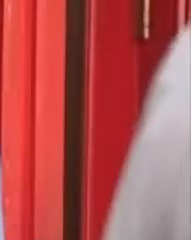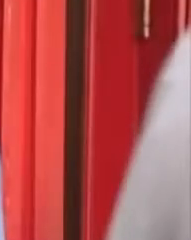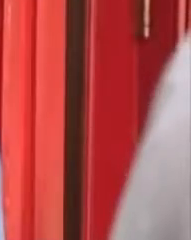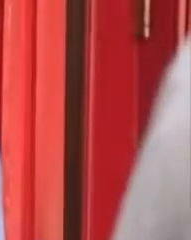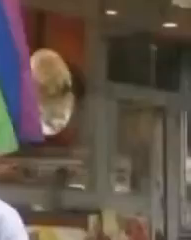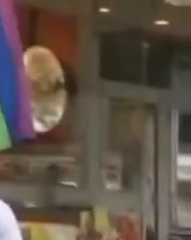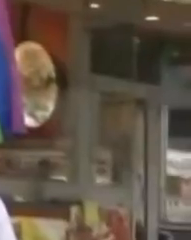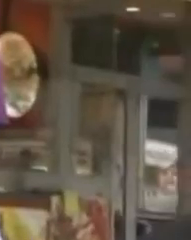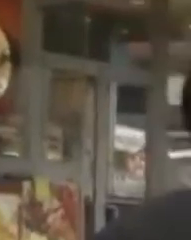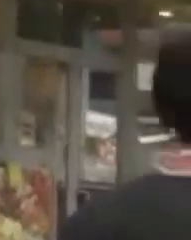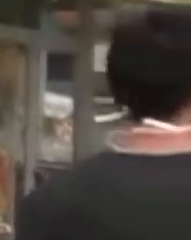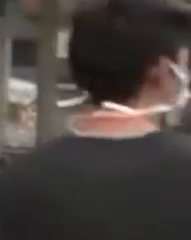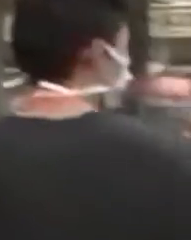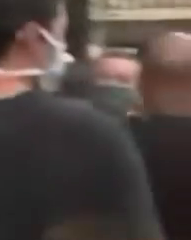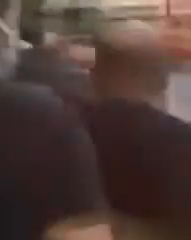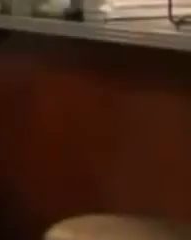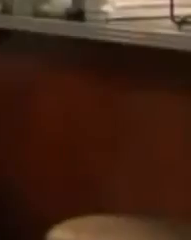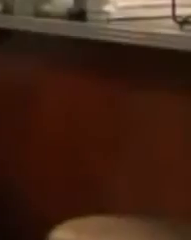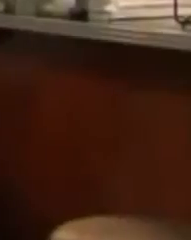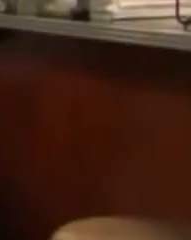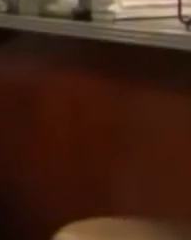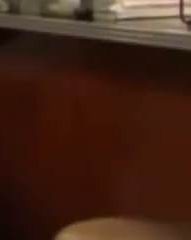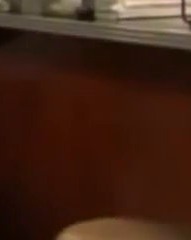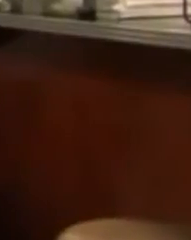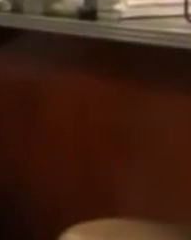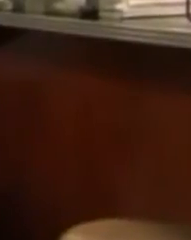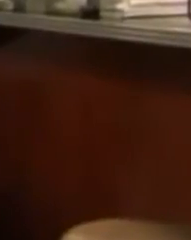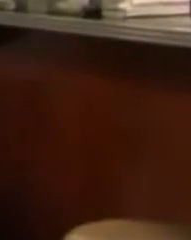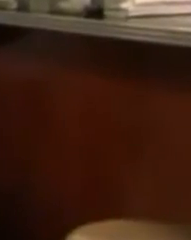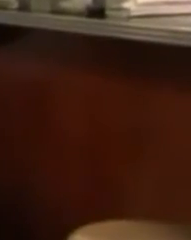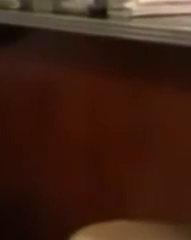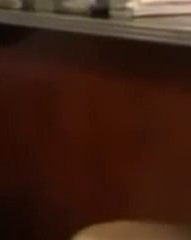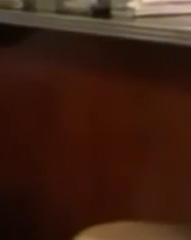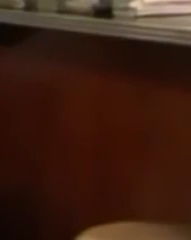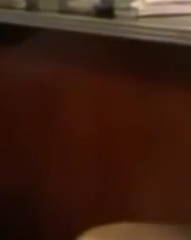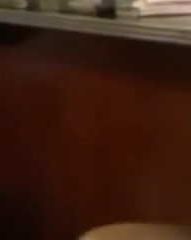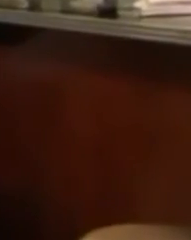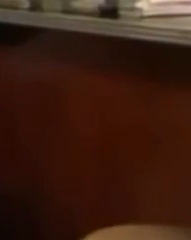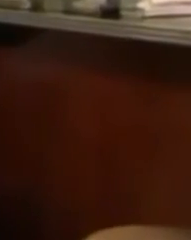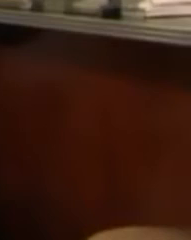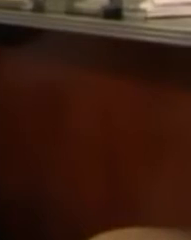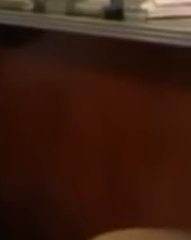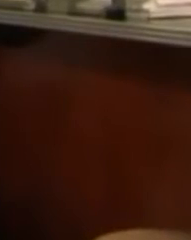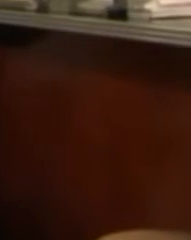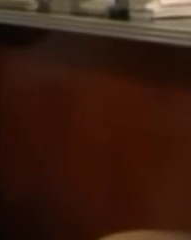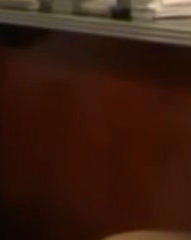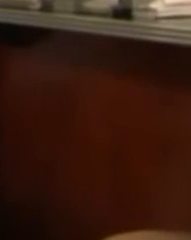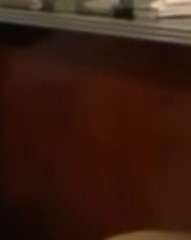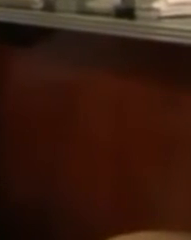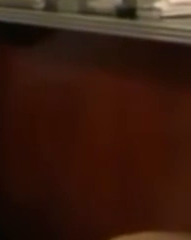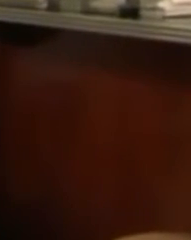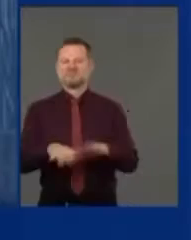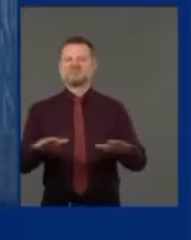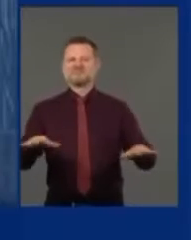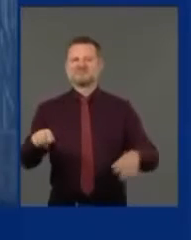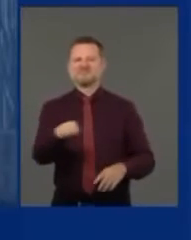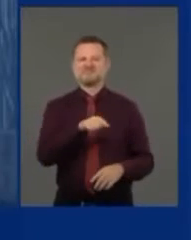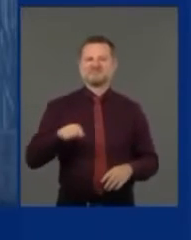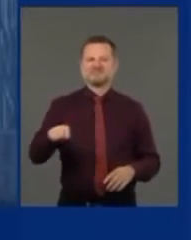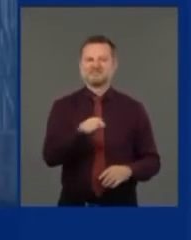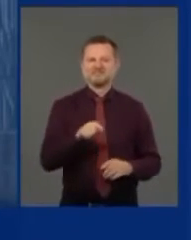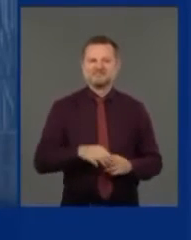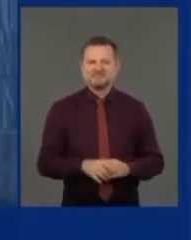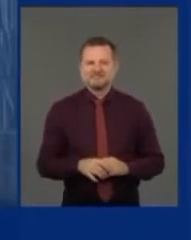The city is on track to move into phase three on July 6. Phase three is supposed to allow for indoor dining at 50% capacity. That